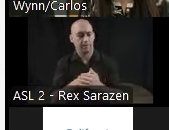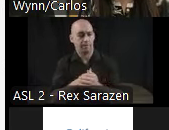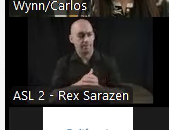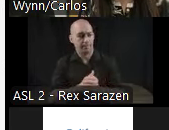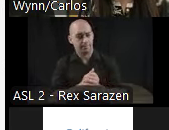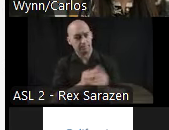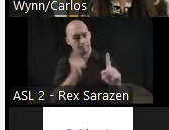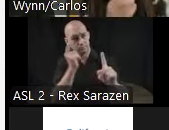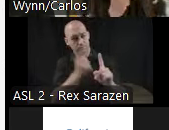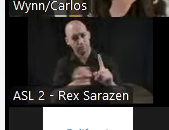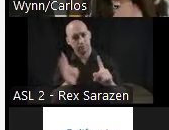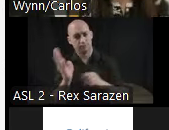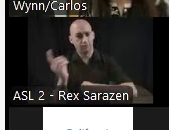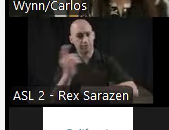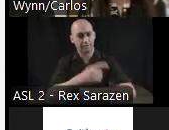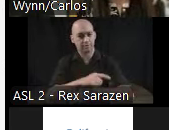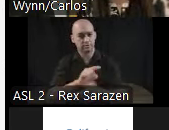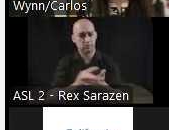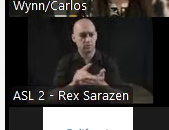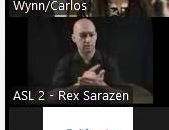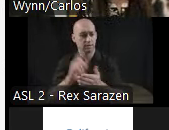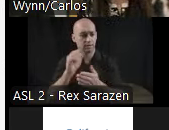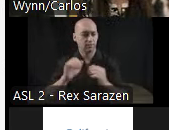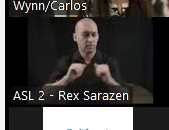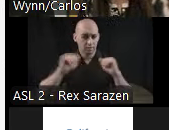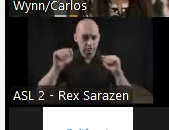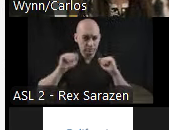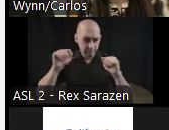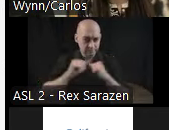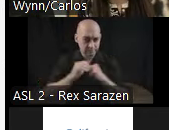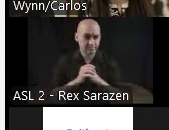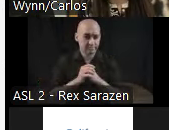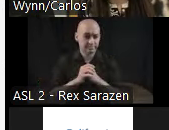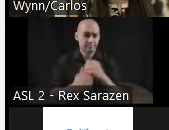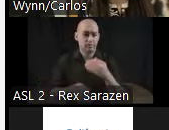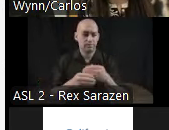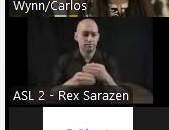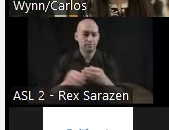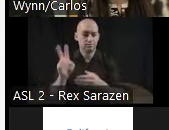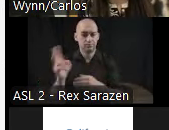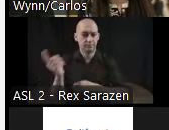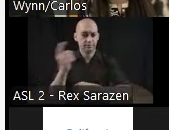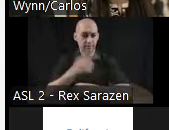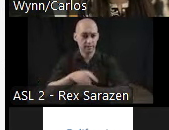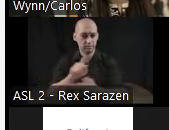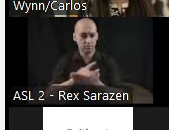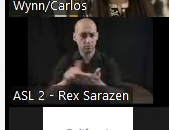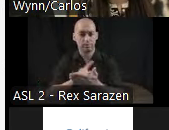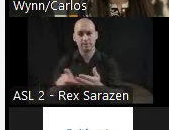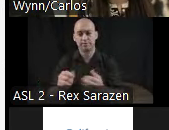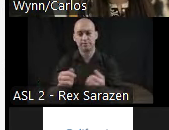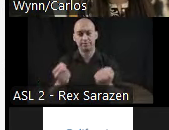of or 4 days a week of aerobic exercise, in addition to 2 days a week of resistance